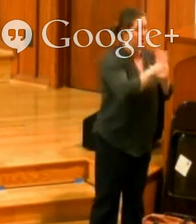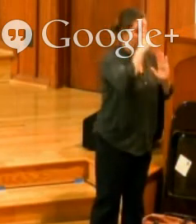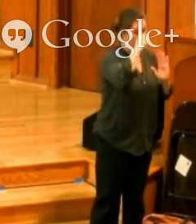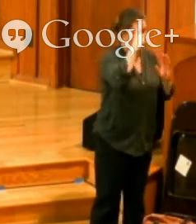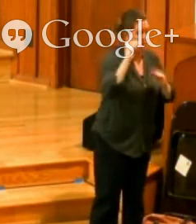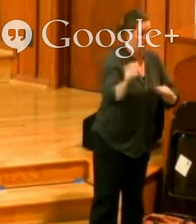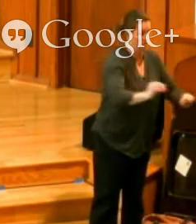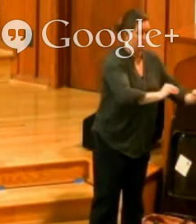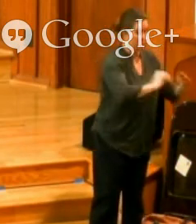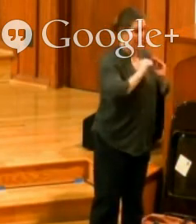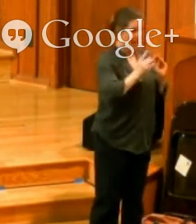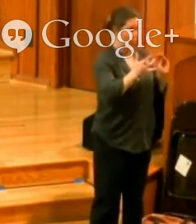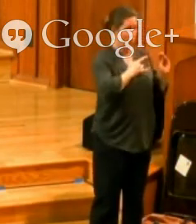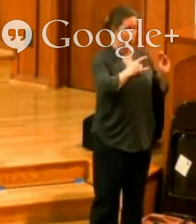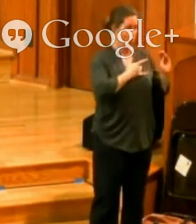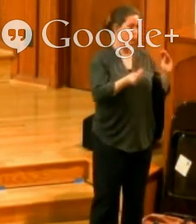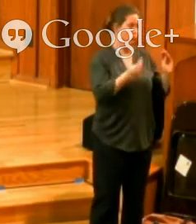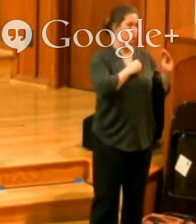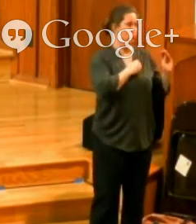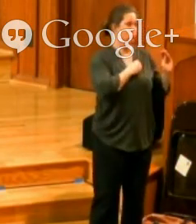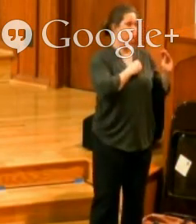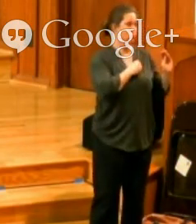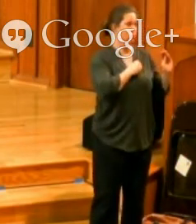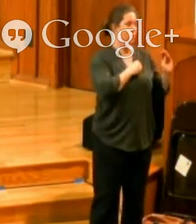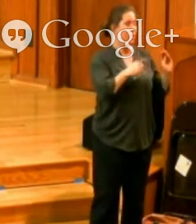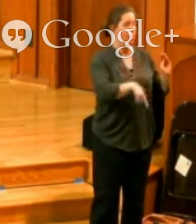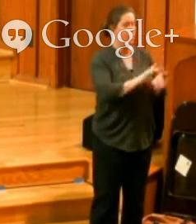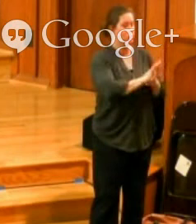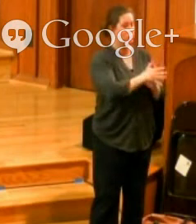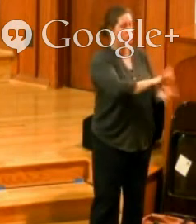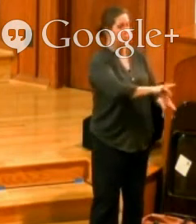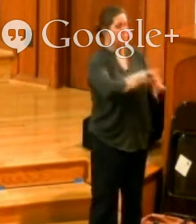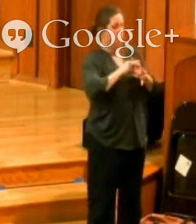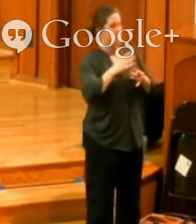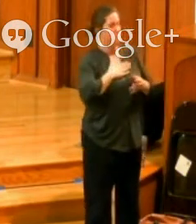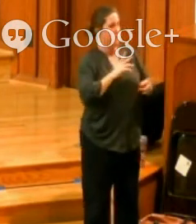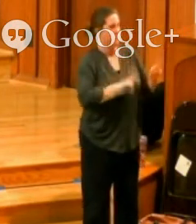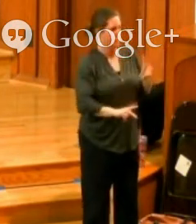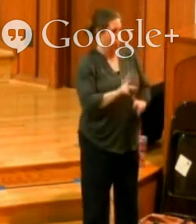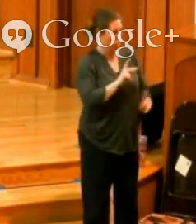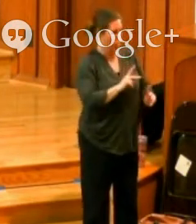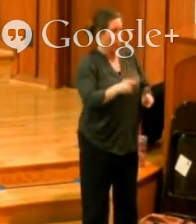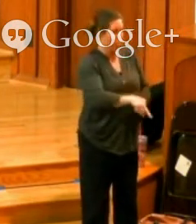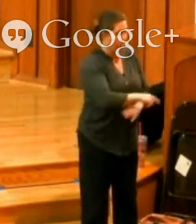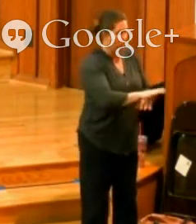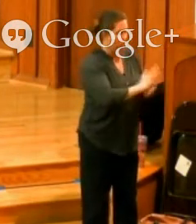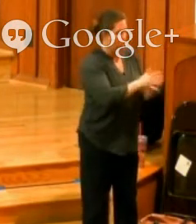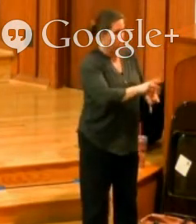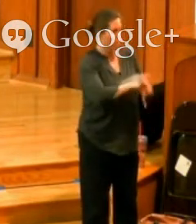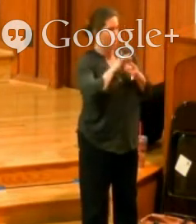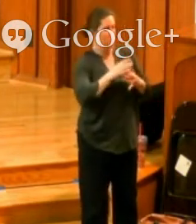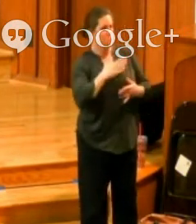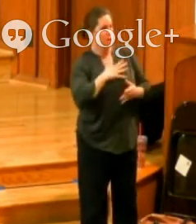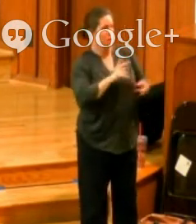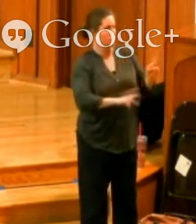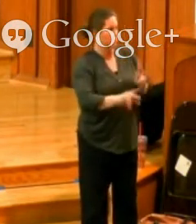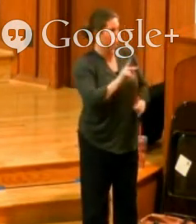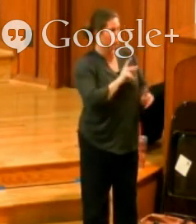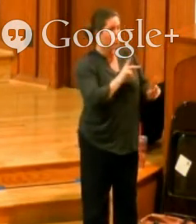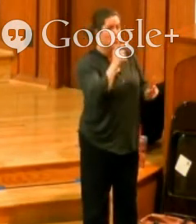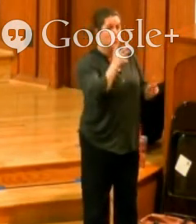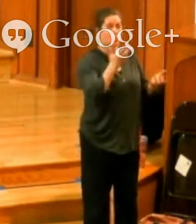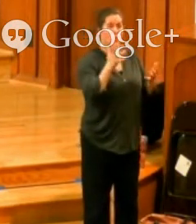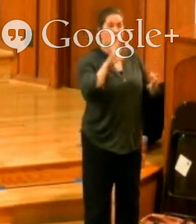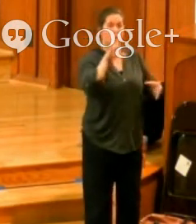will be their God, and they shall be my people. They shall be my people. How many of you want to be the people of